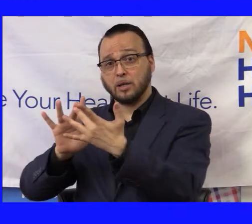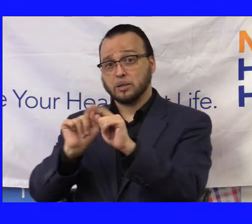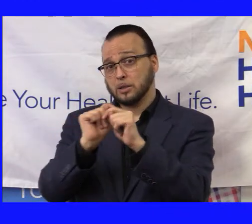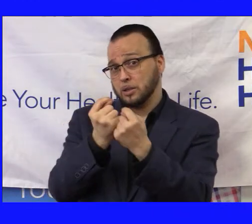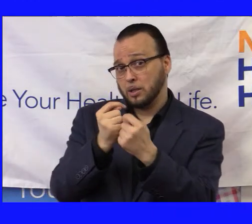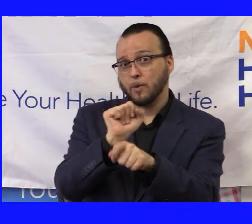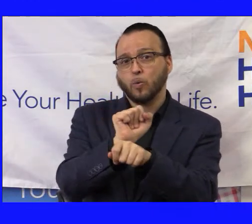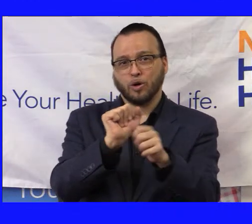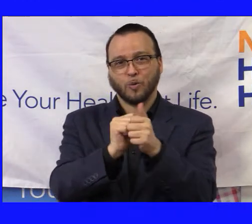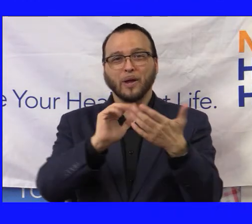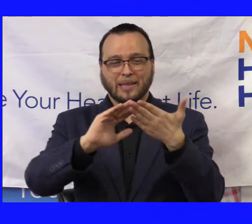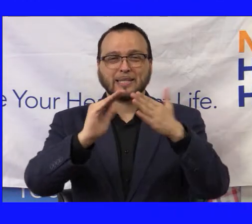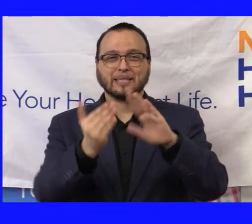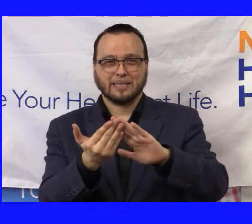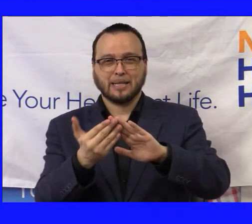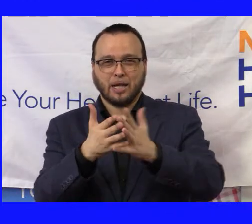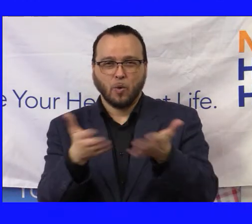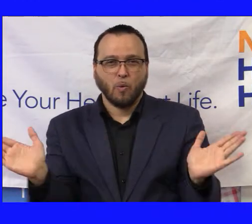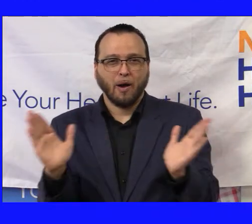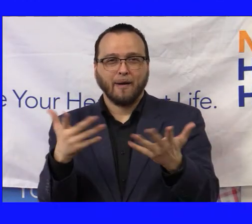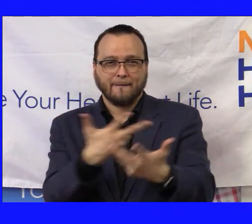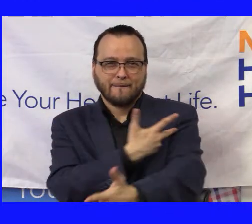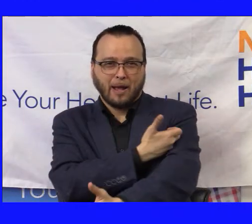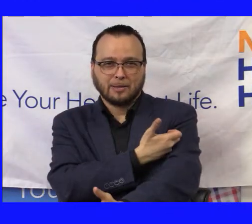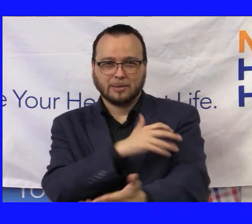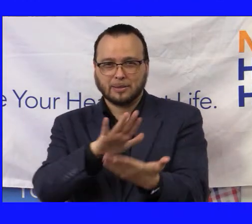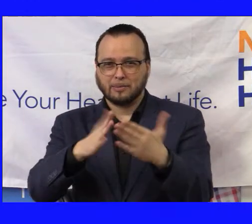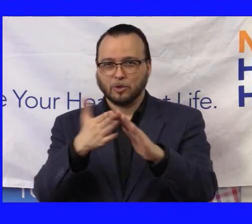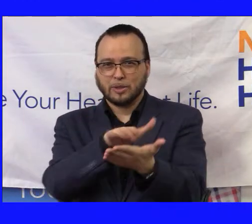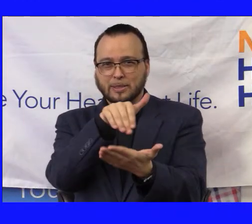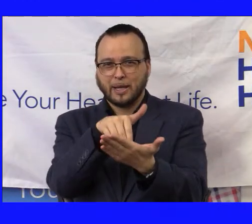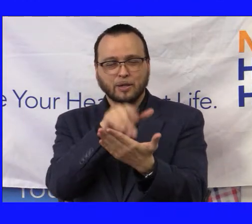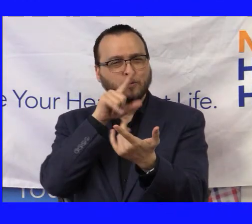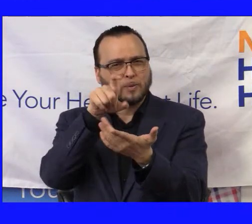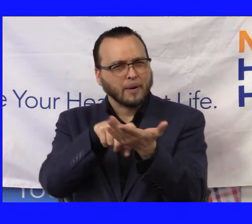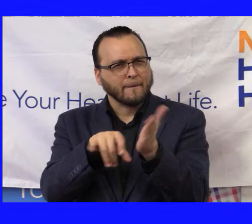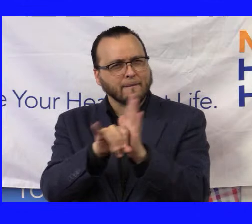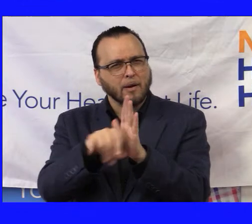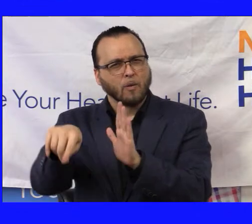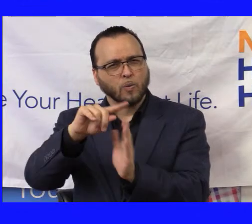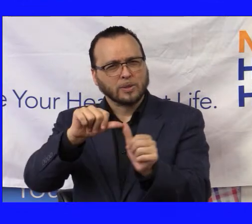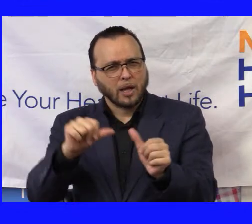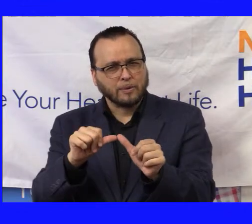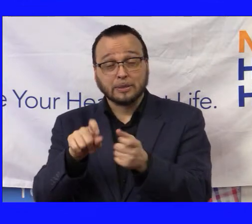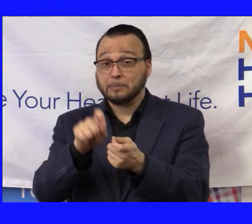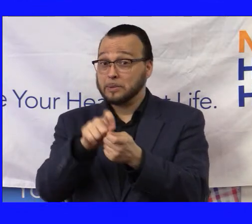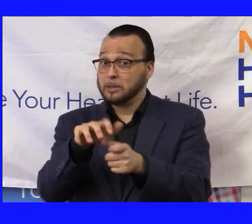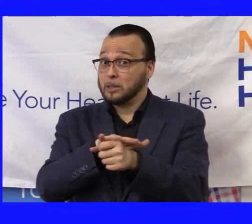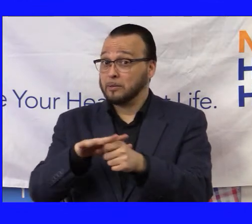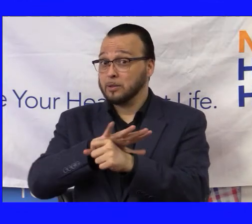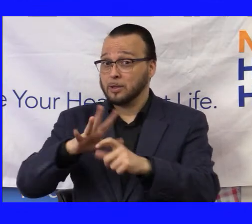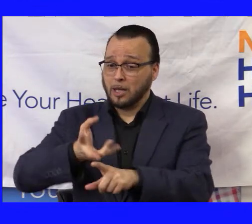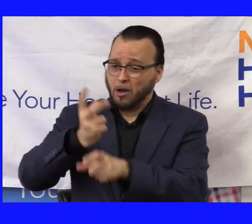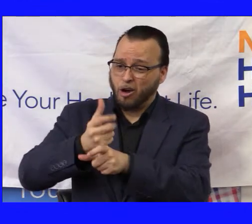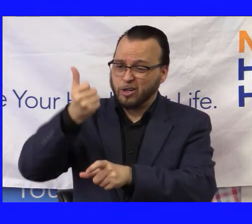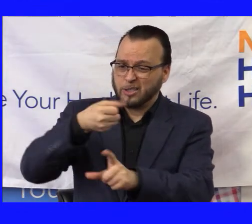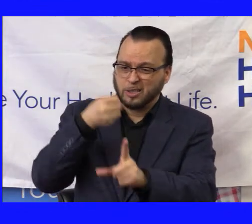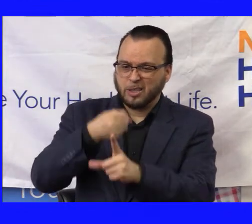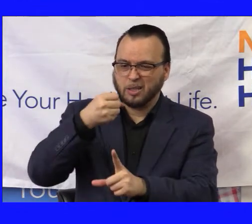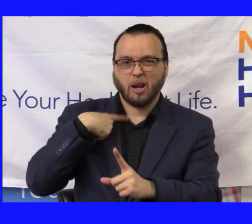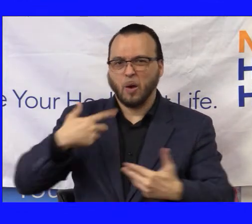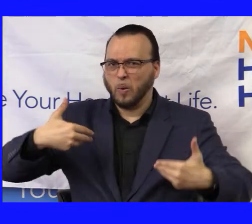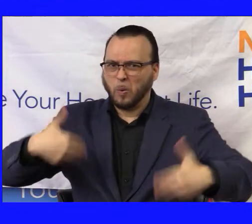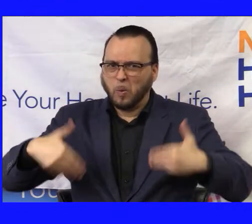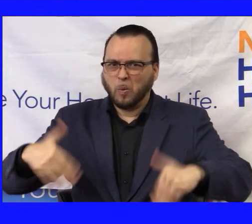Vaccine Command Center to identify areas, in particular those communities that have been hardest hit and that have the most profound racial and